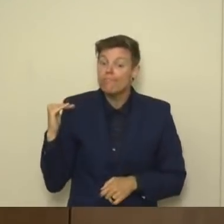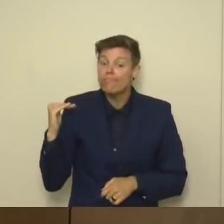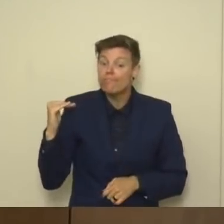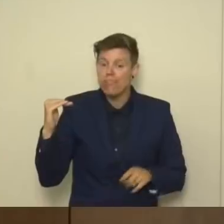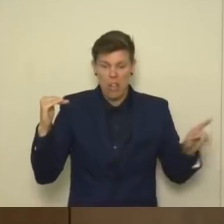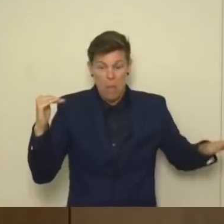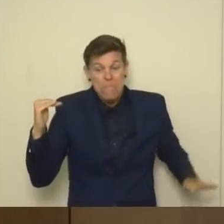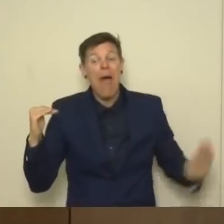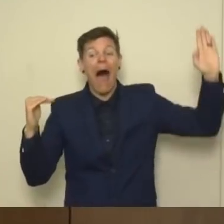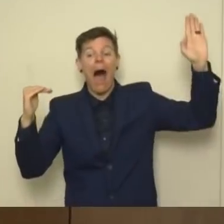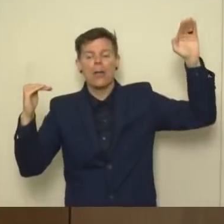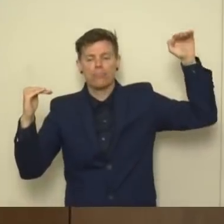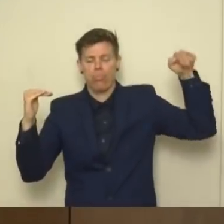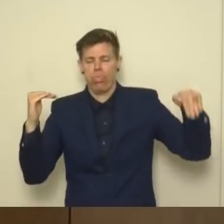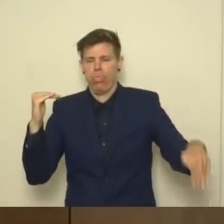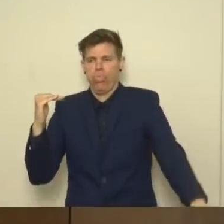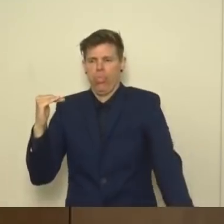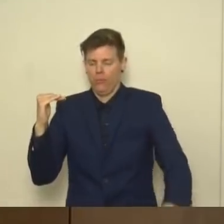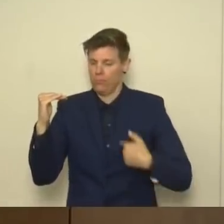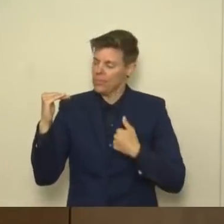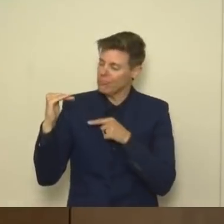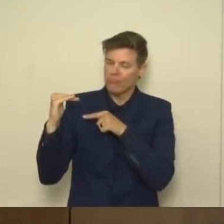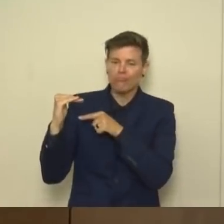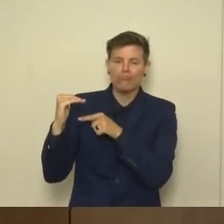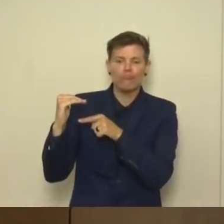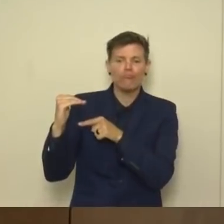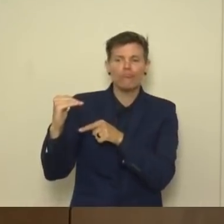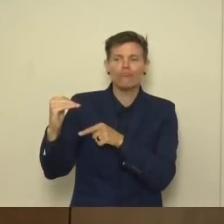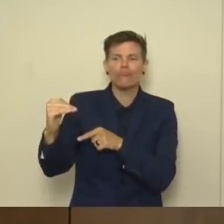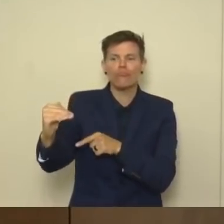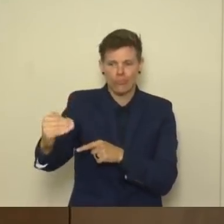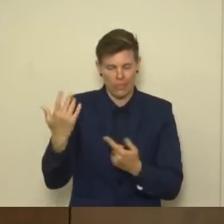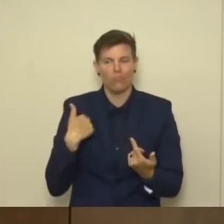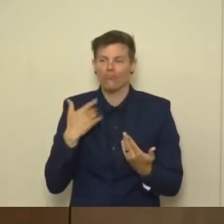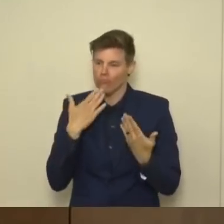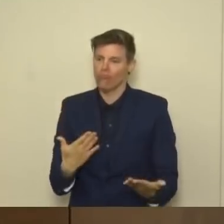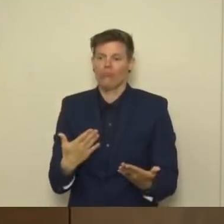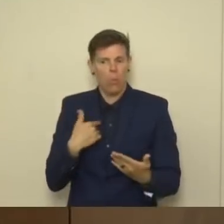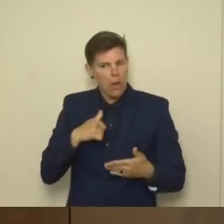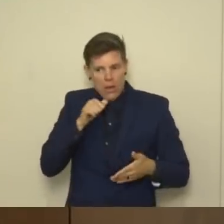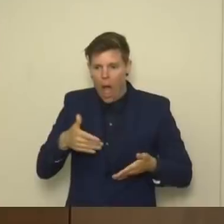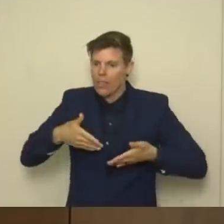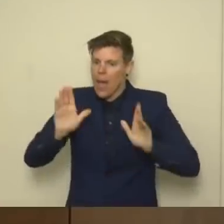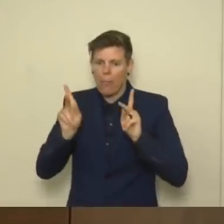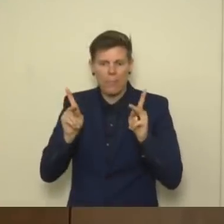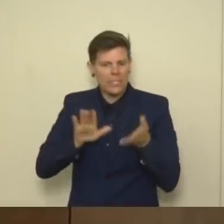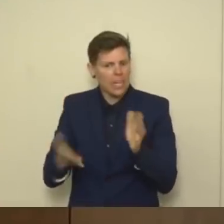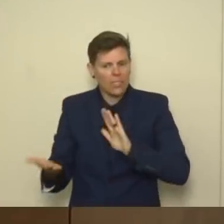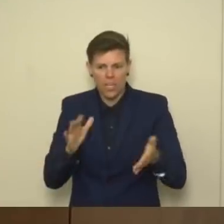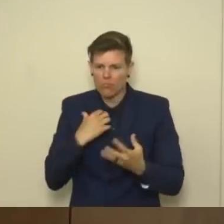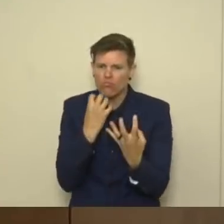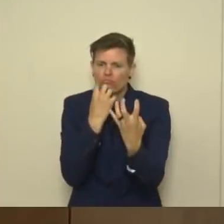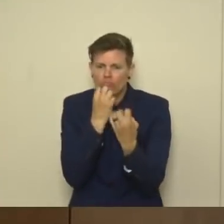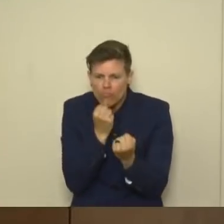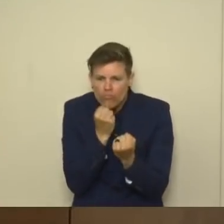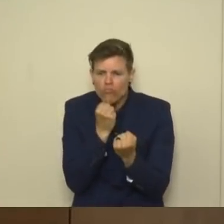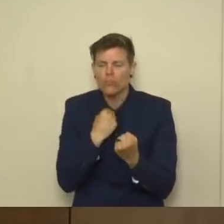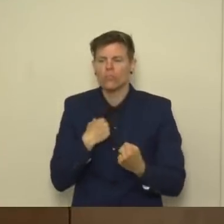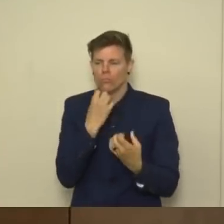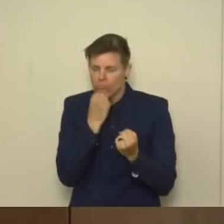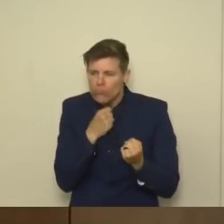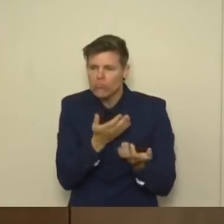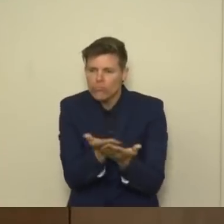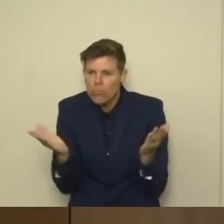didn't sacrifice New Mexicans in order to get there. And it's exactly what I said would be the path that New Mexico would take.